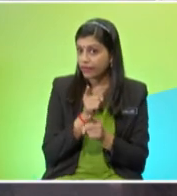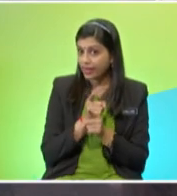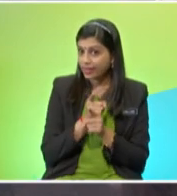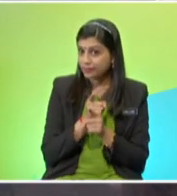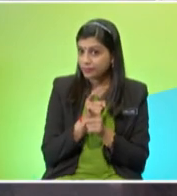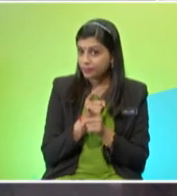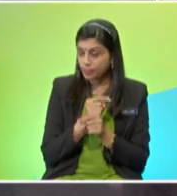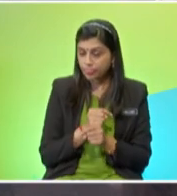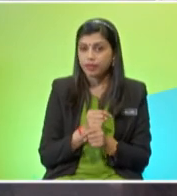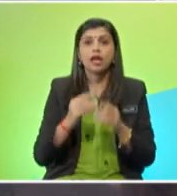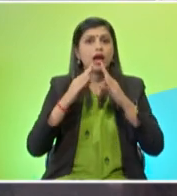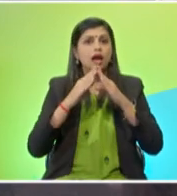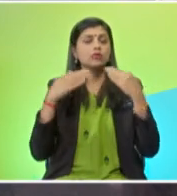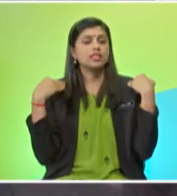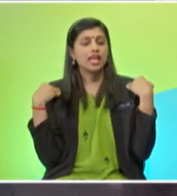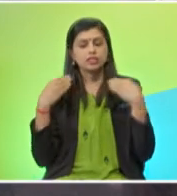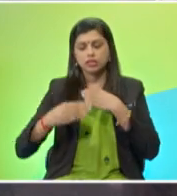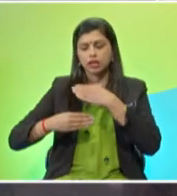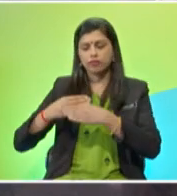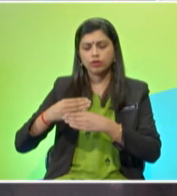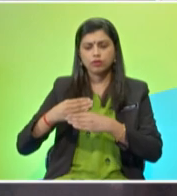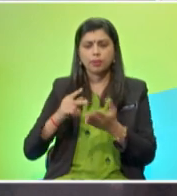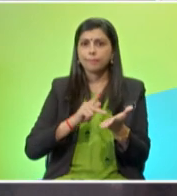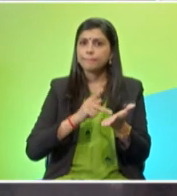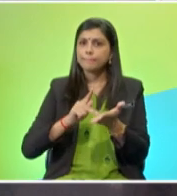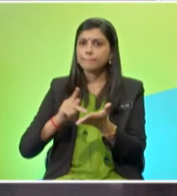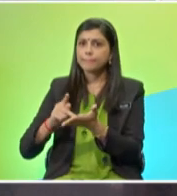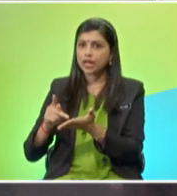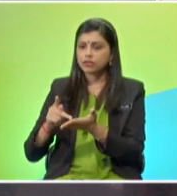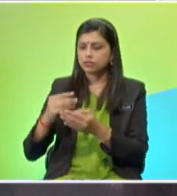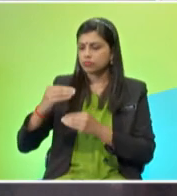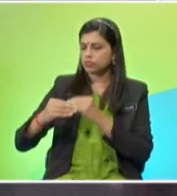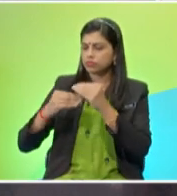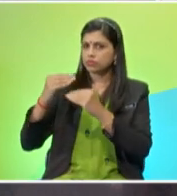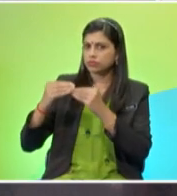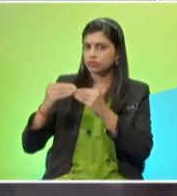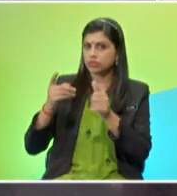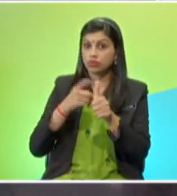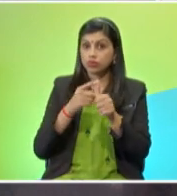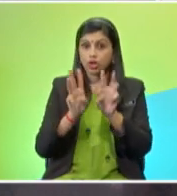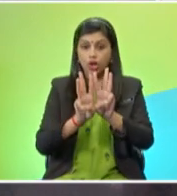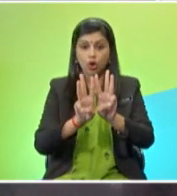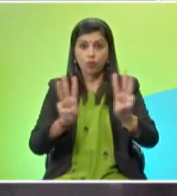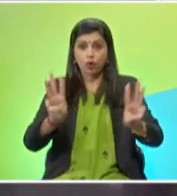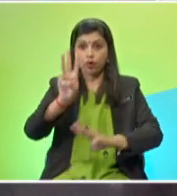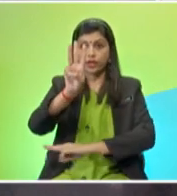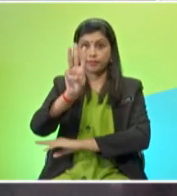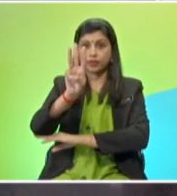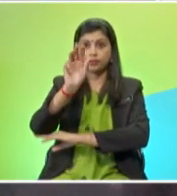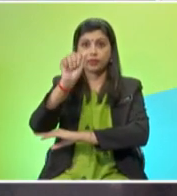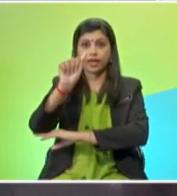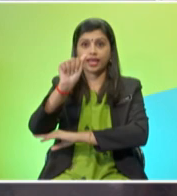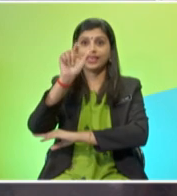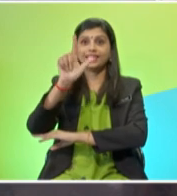parts. Oh, there are a few parts yes, of a house. Yes, what yes, are those yes. parts, Teacher Kenanga? It will be wall. A wall? Okay, let me show